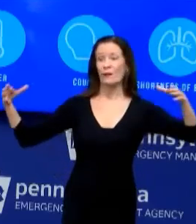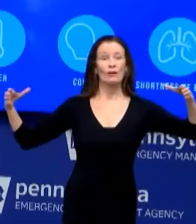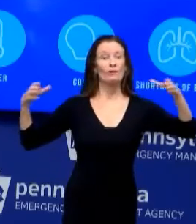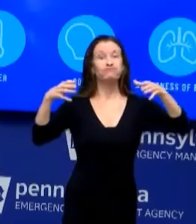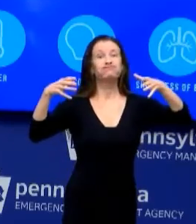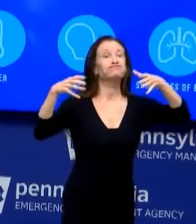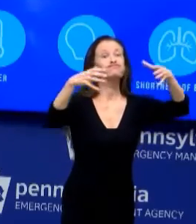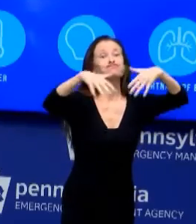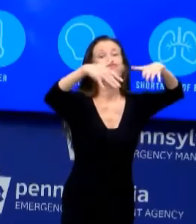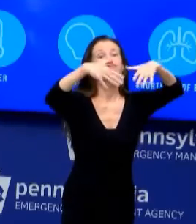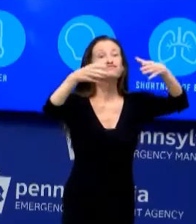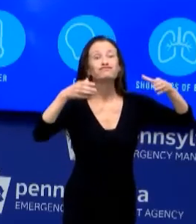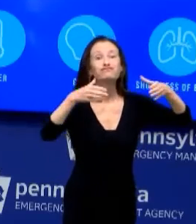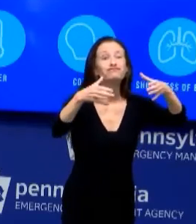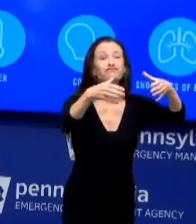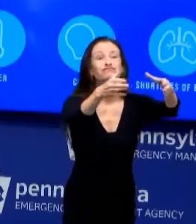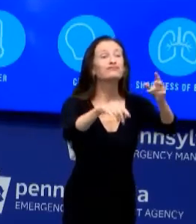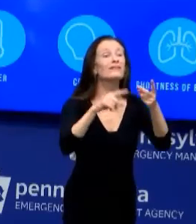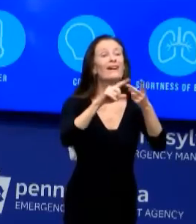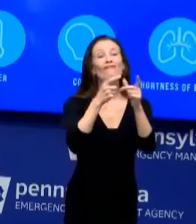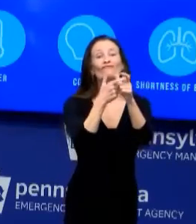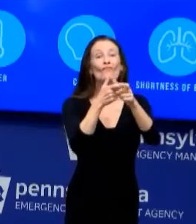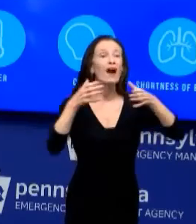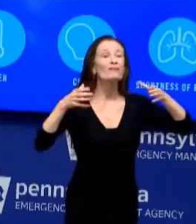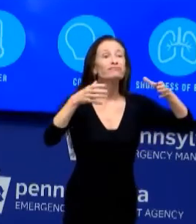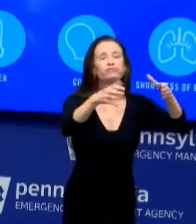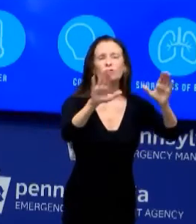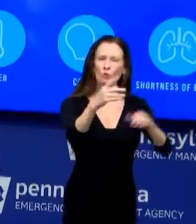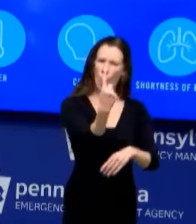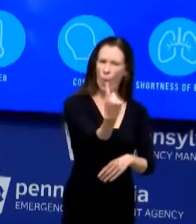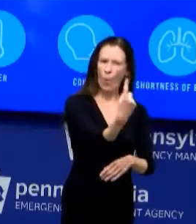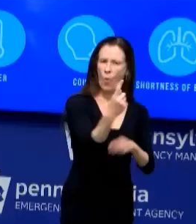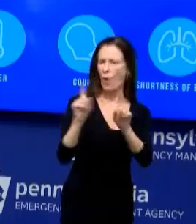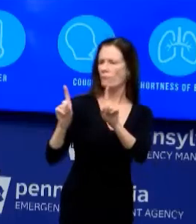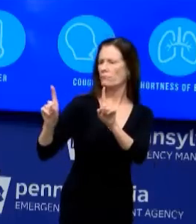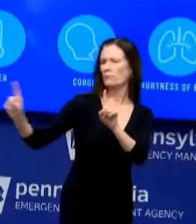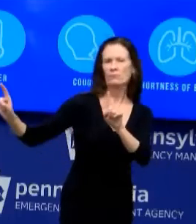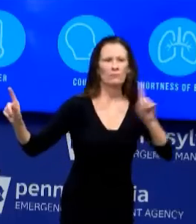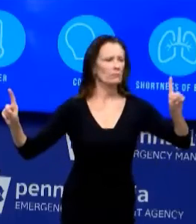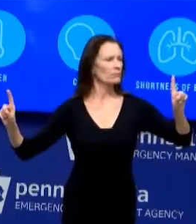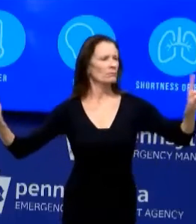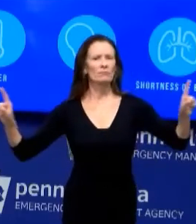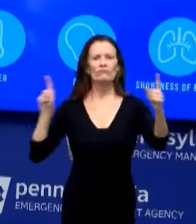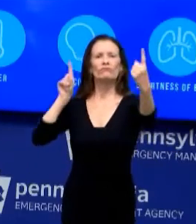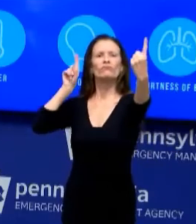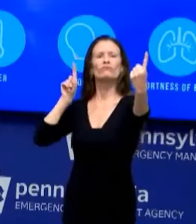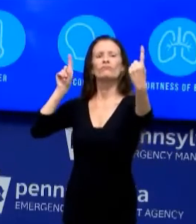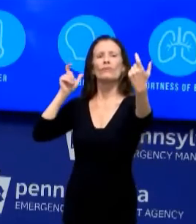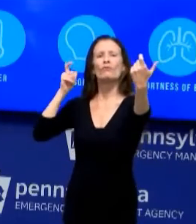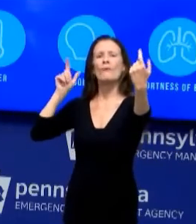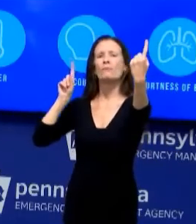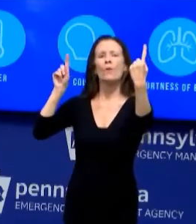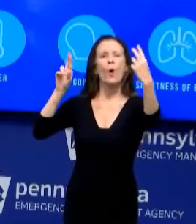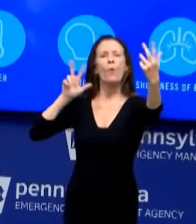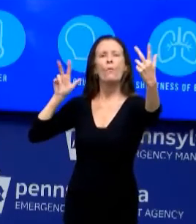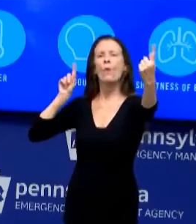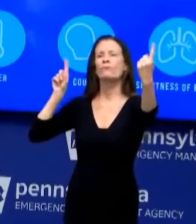that would not be correct, because then you're potentially going to expose each other to the dangerous virus